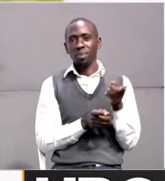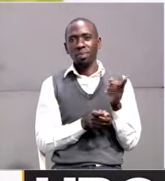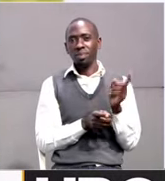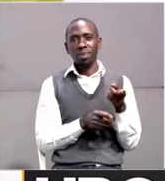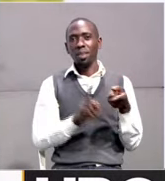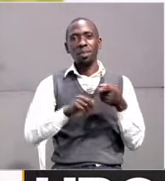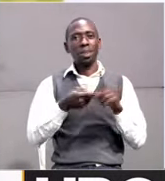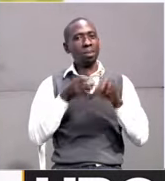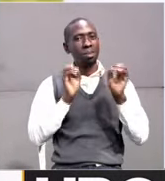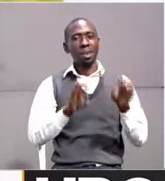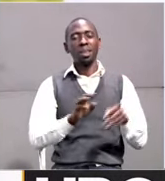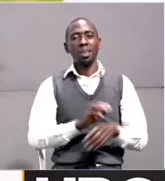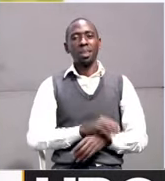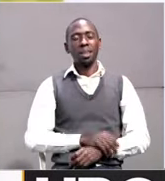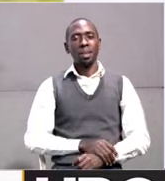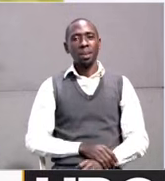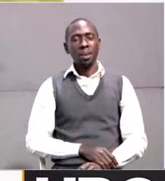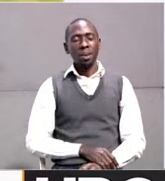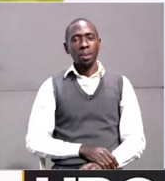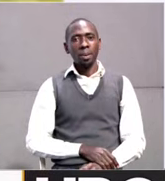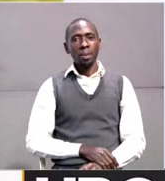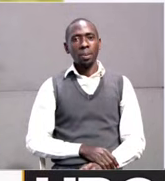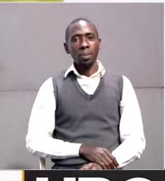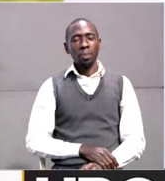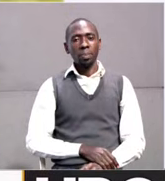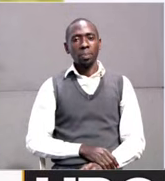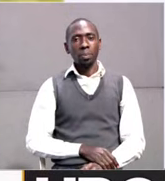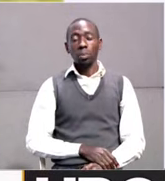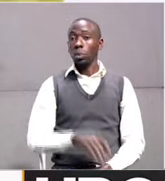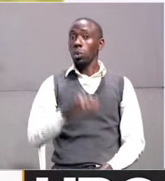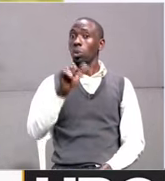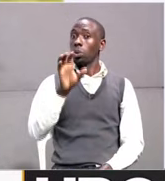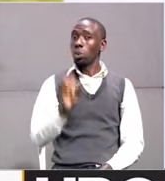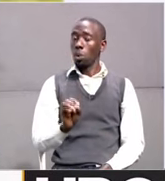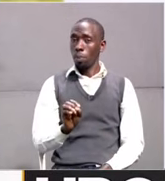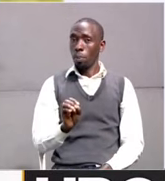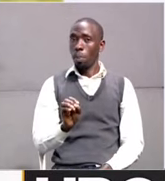your friend. So,